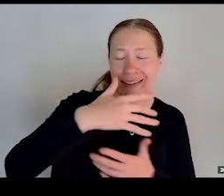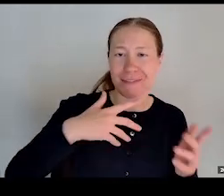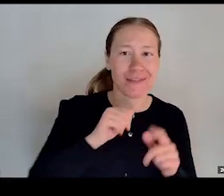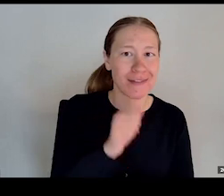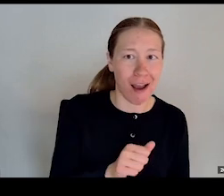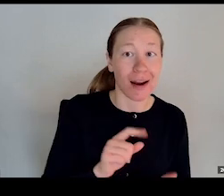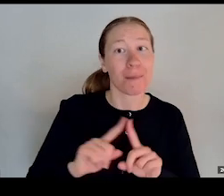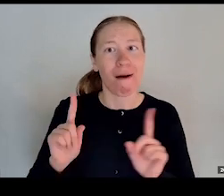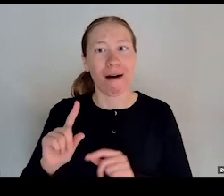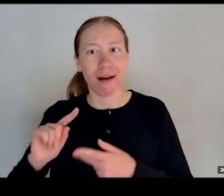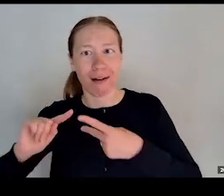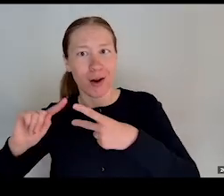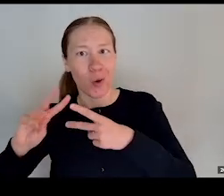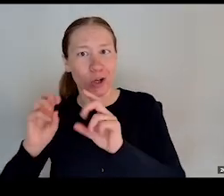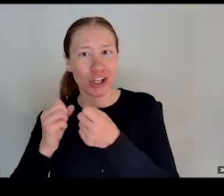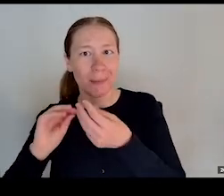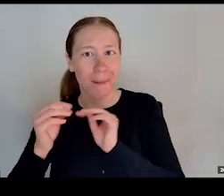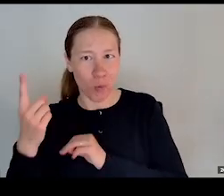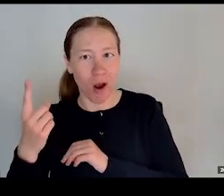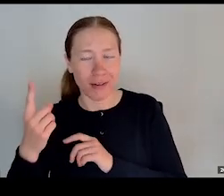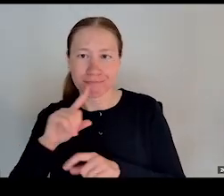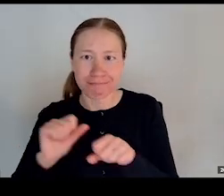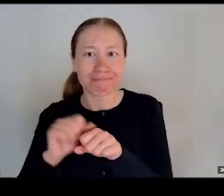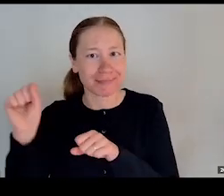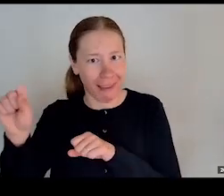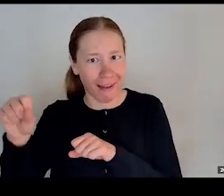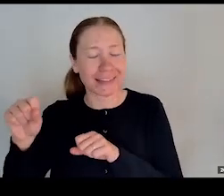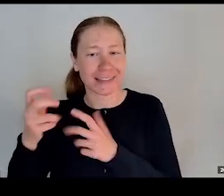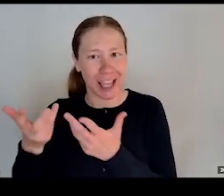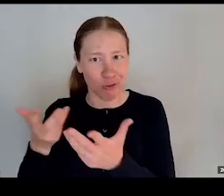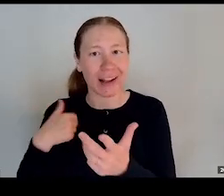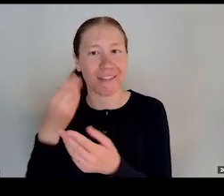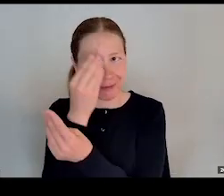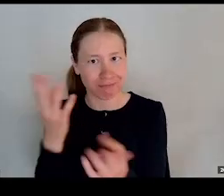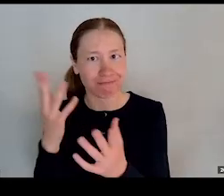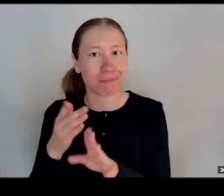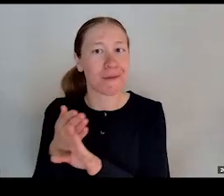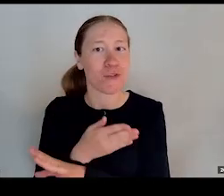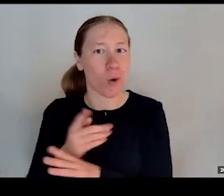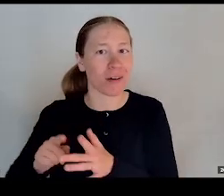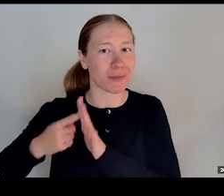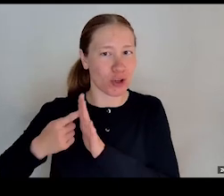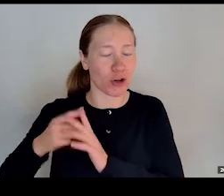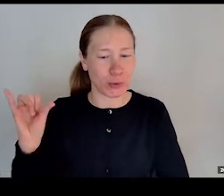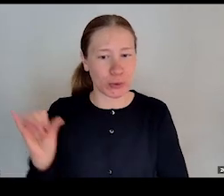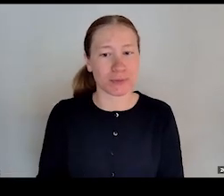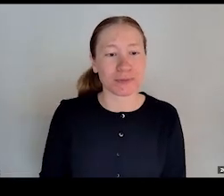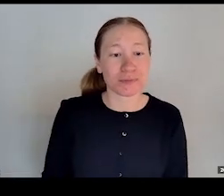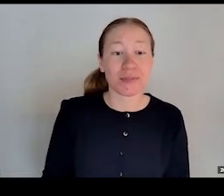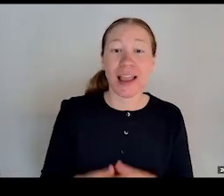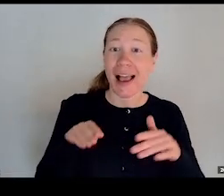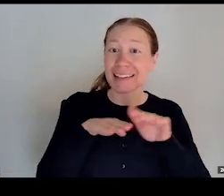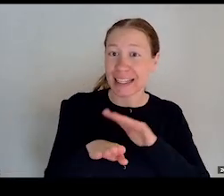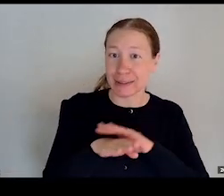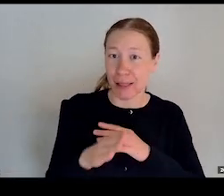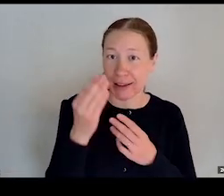aware of that in advance. With accessibility information, you want to provide that point of contact for the person in charge if